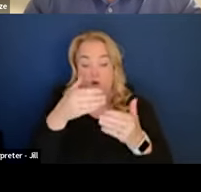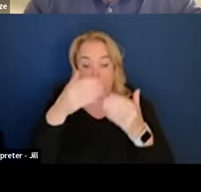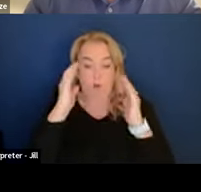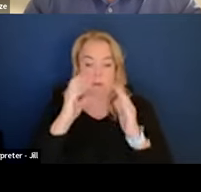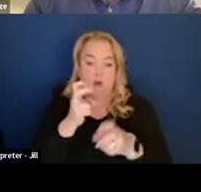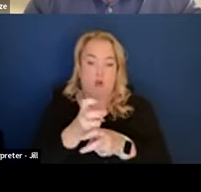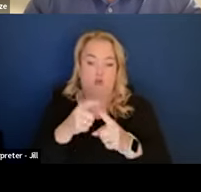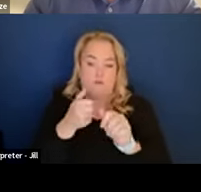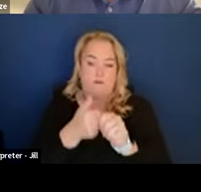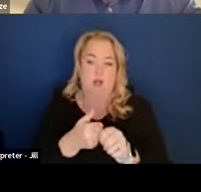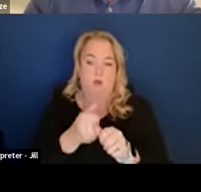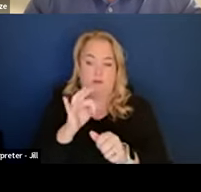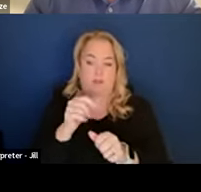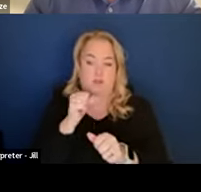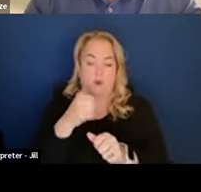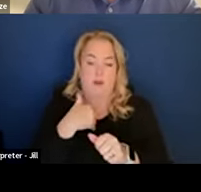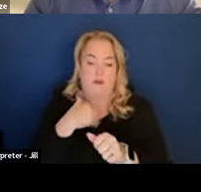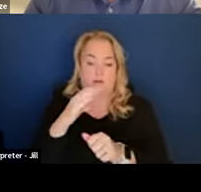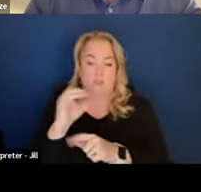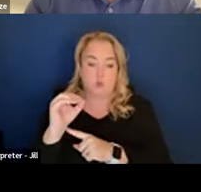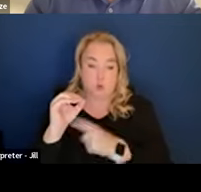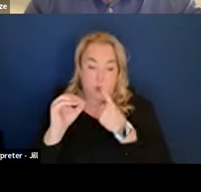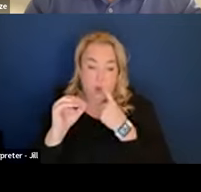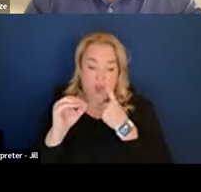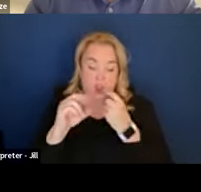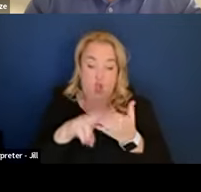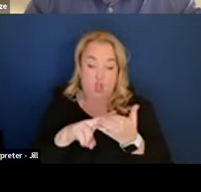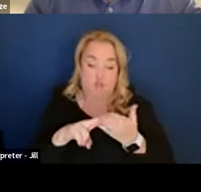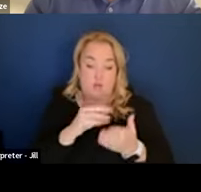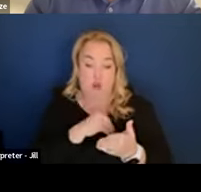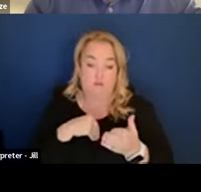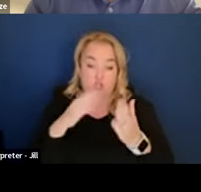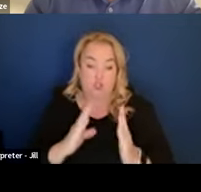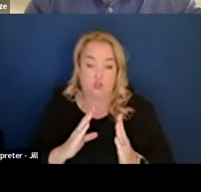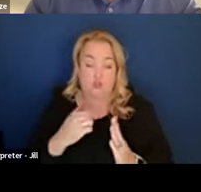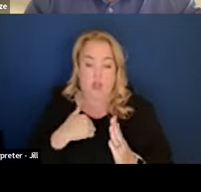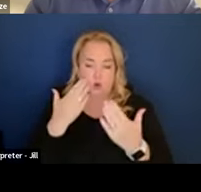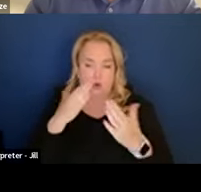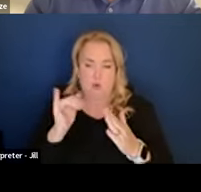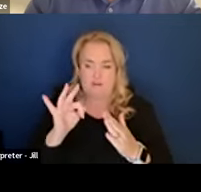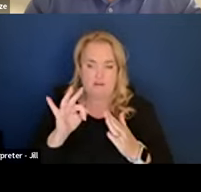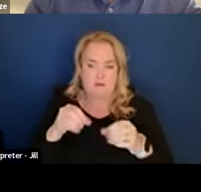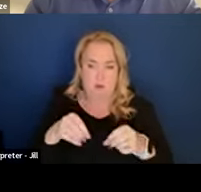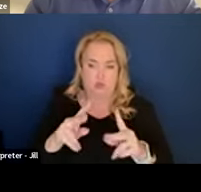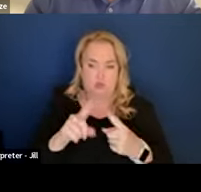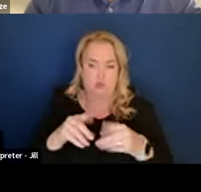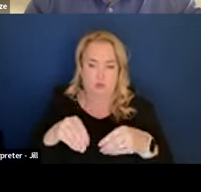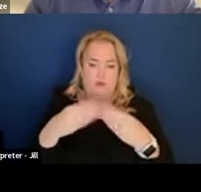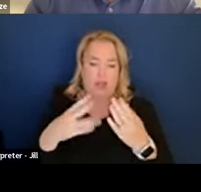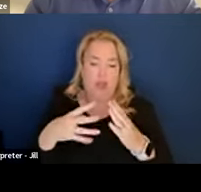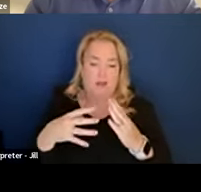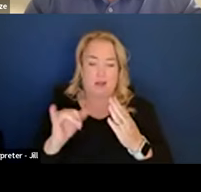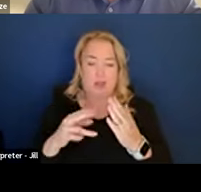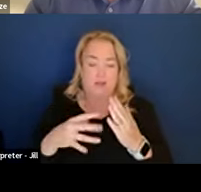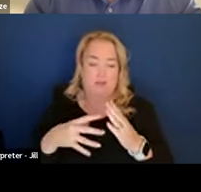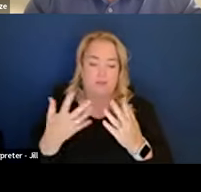follow unless they have a contract officer. And so I didn't know if there were any opportunities to provide a cheat sheet